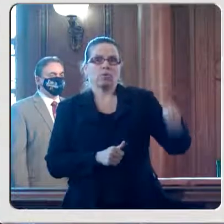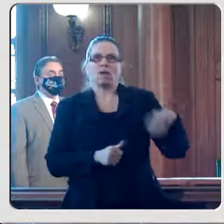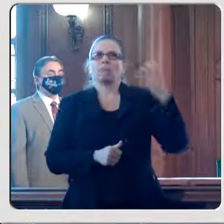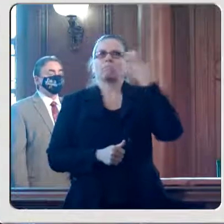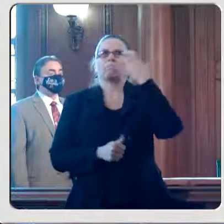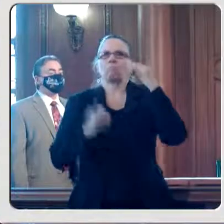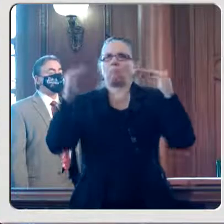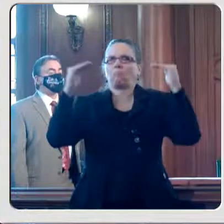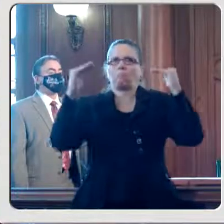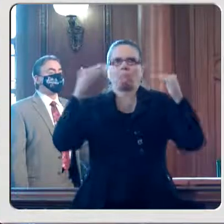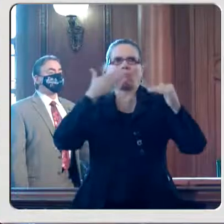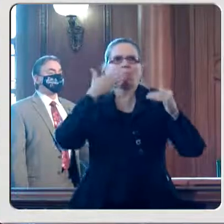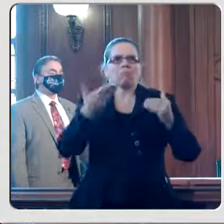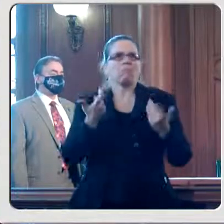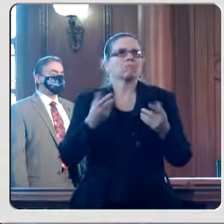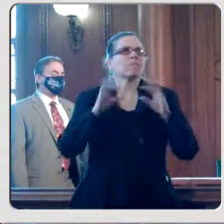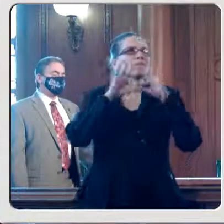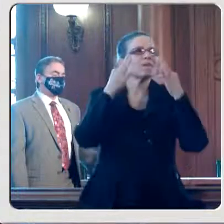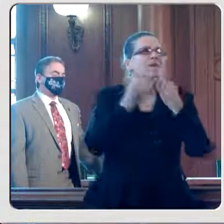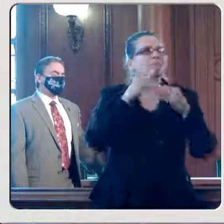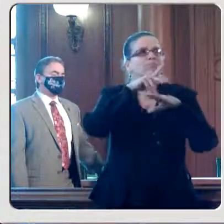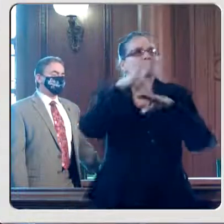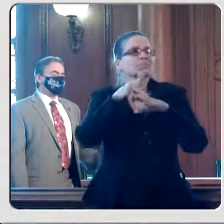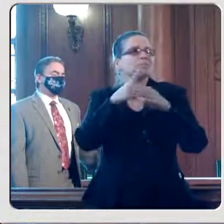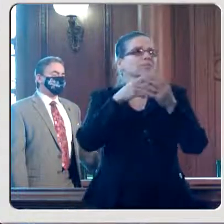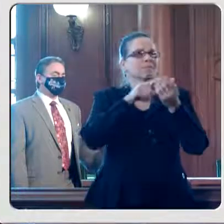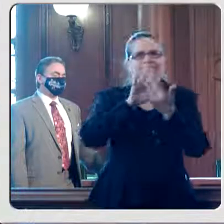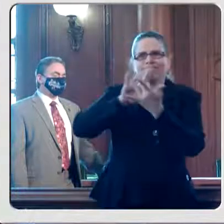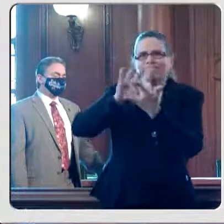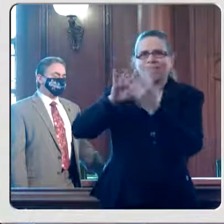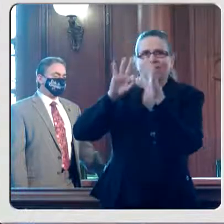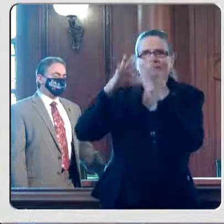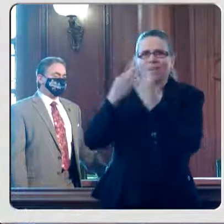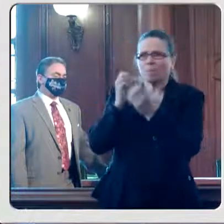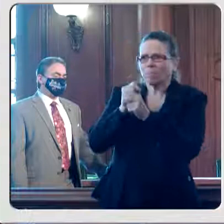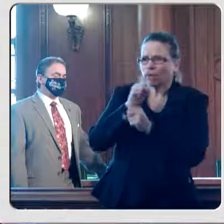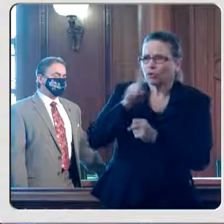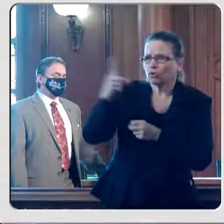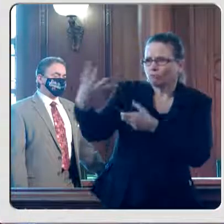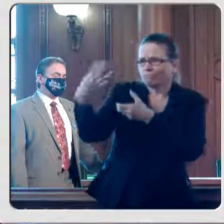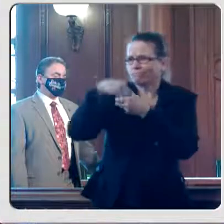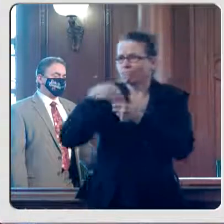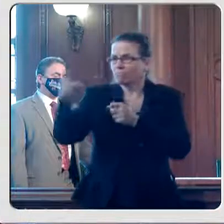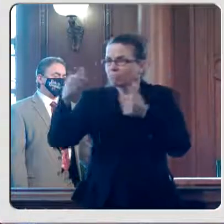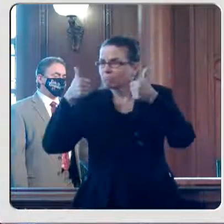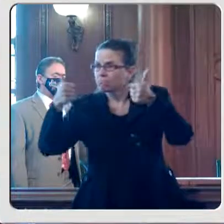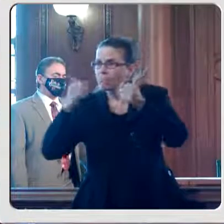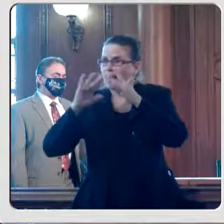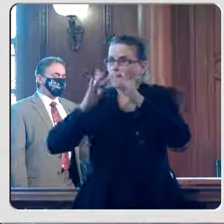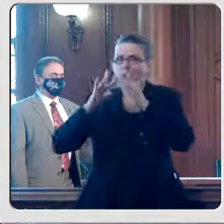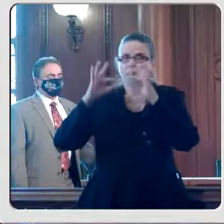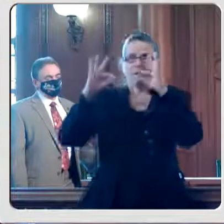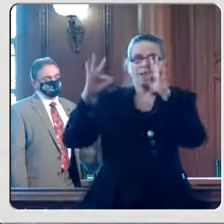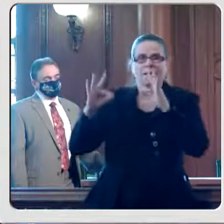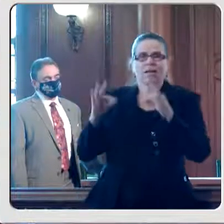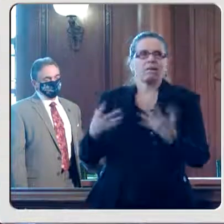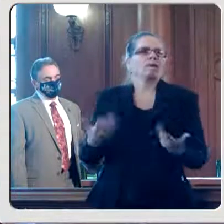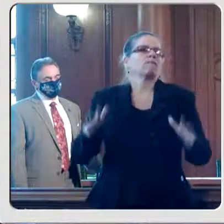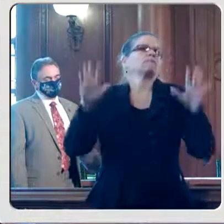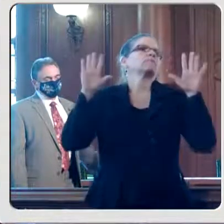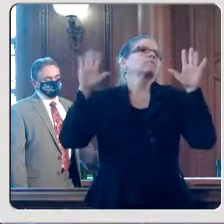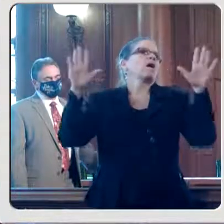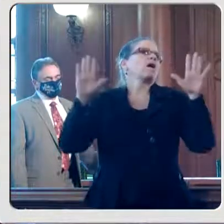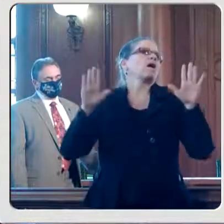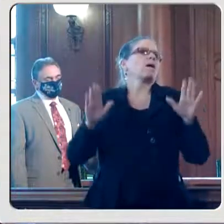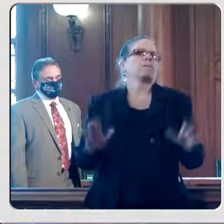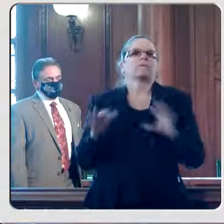families, kept everyone involved, and are doing an absolutely fabulous job during this remote learning time, making sure we make the